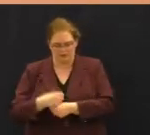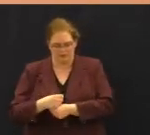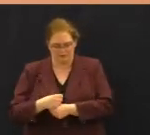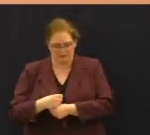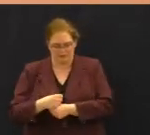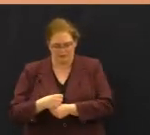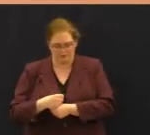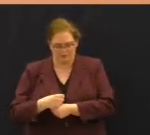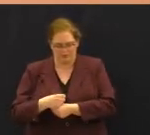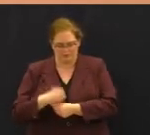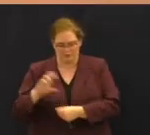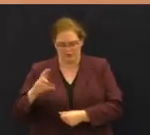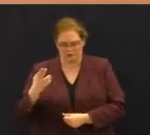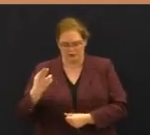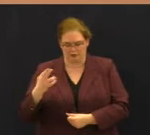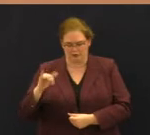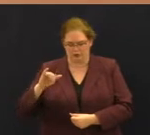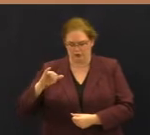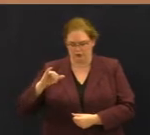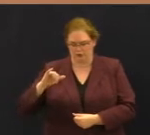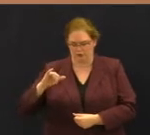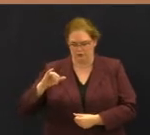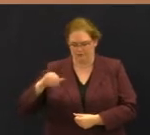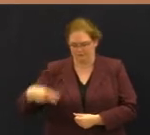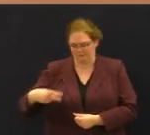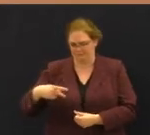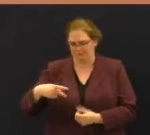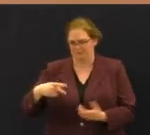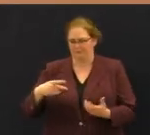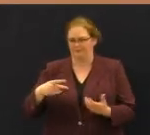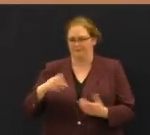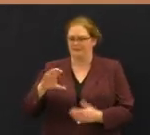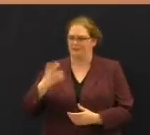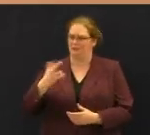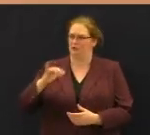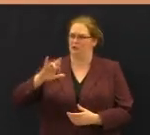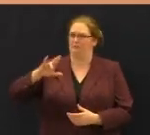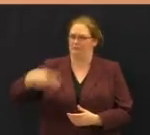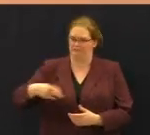that our Bucks County Economic Development Corporation and